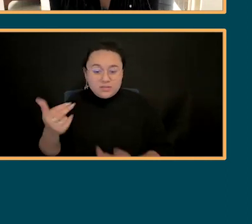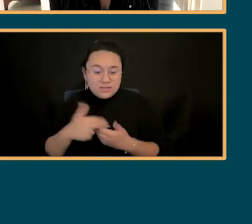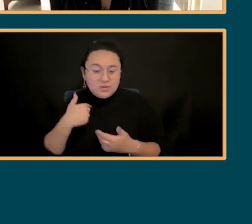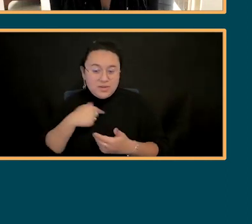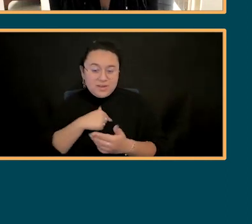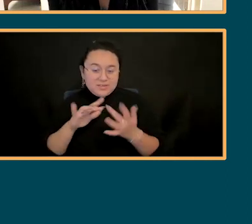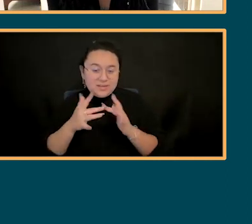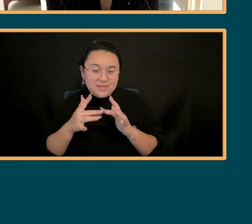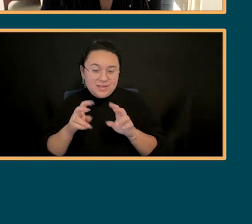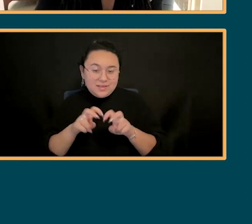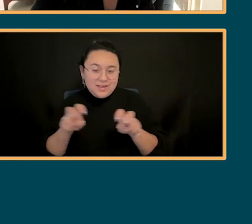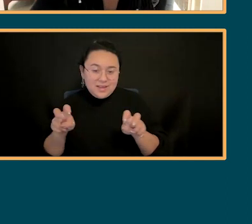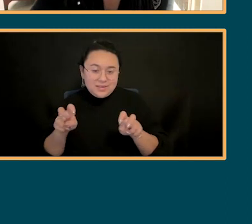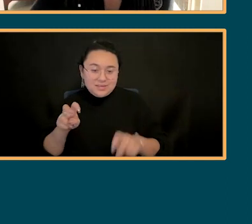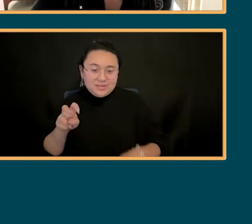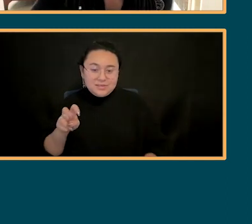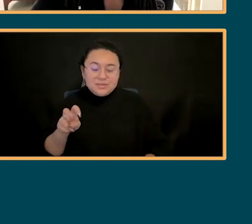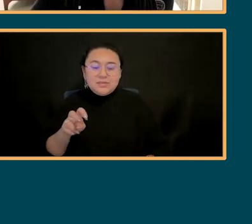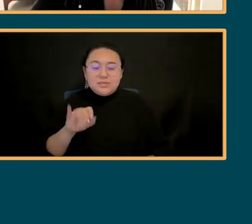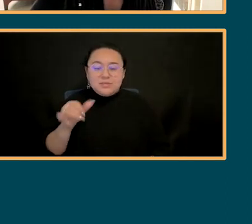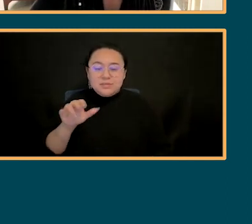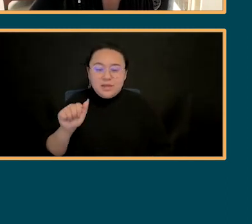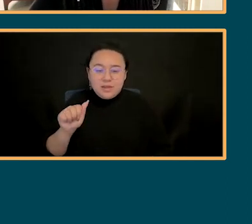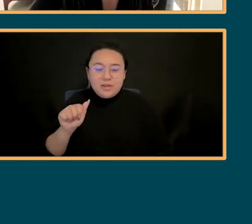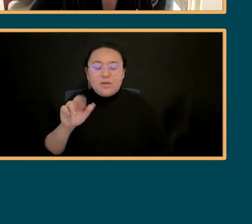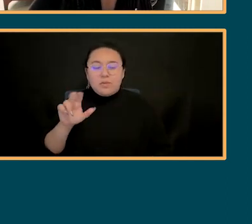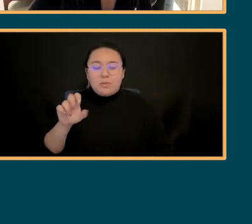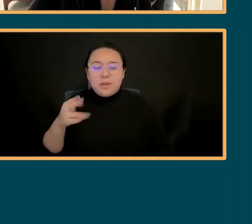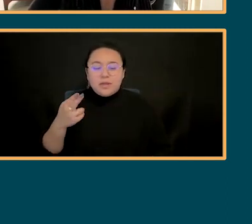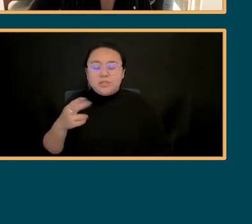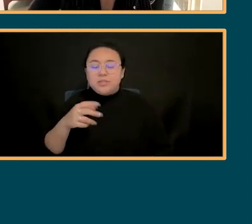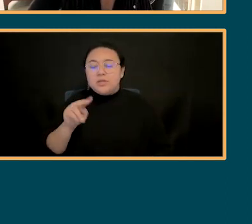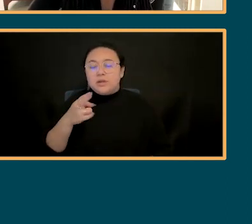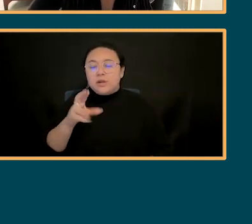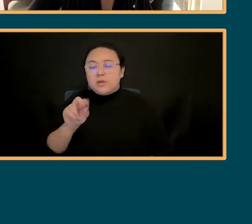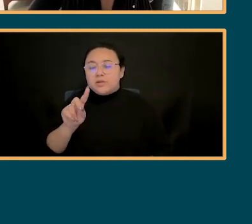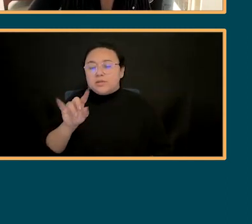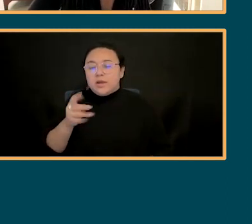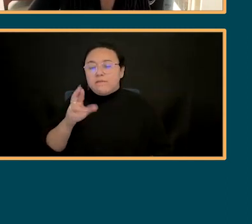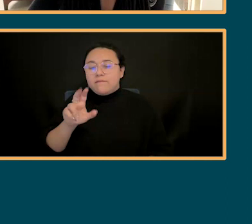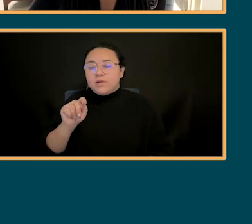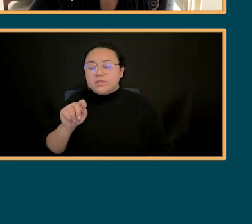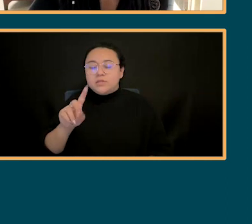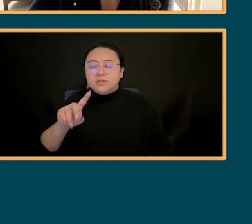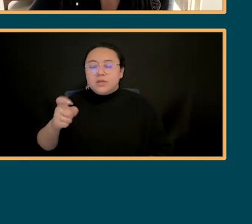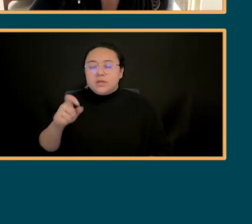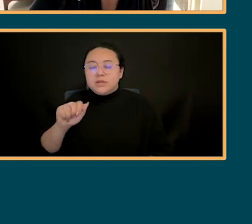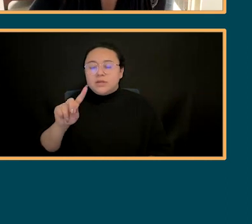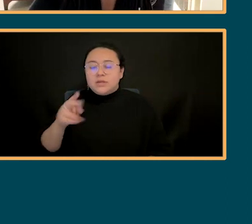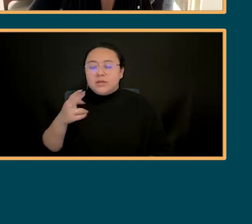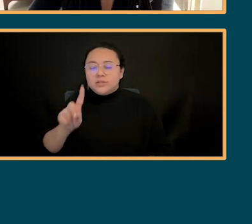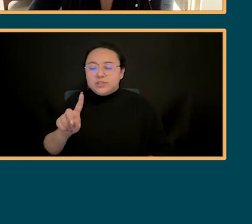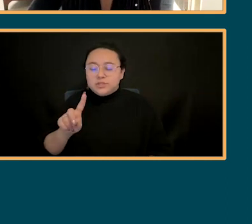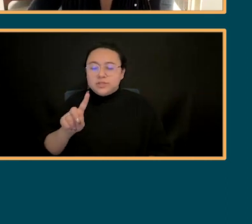on the virtual couch, Jaya Ramesh. They are neurodivergent, diagnosed with ADHD at 8